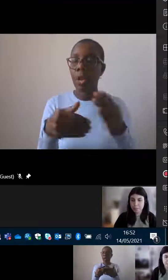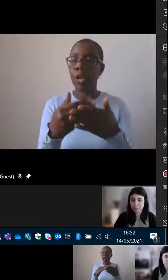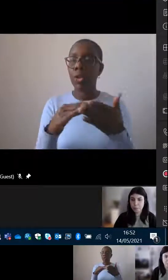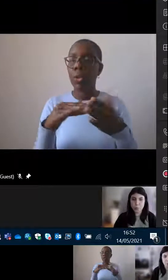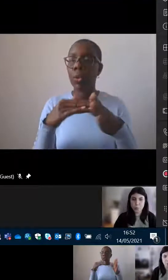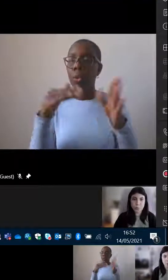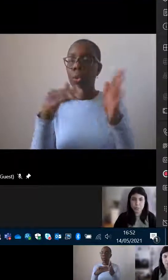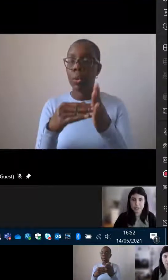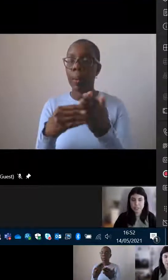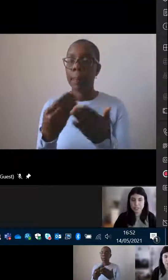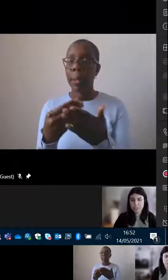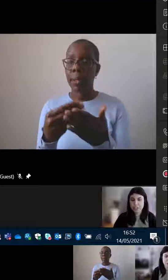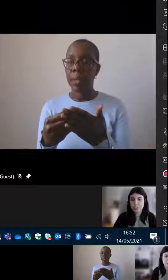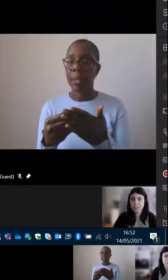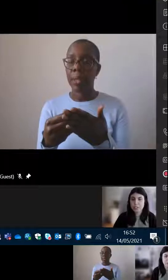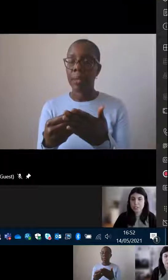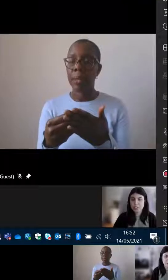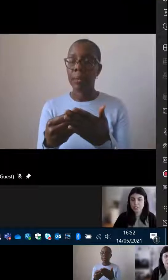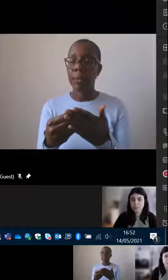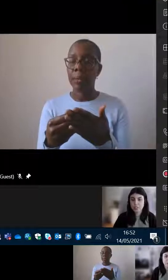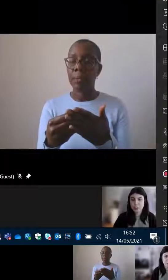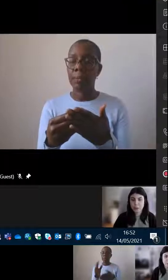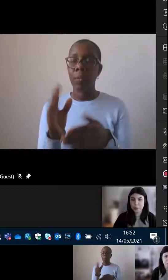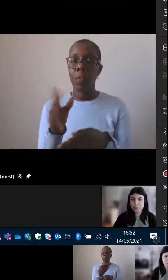www.ournewhammoney, all one word,